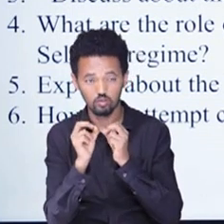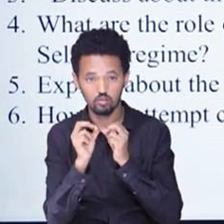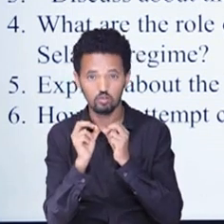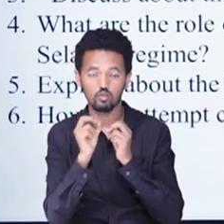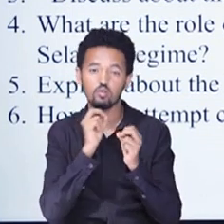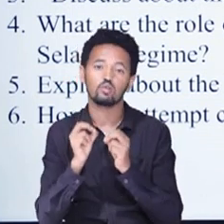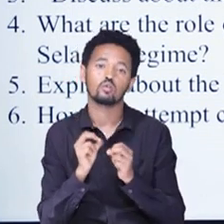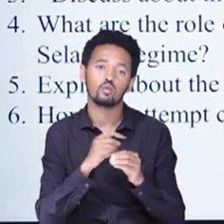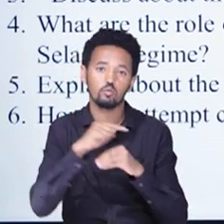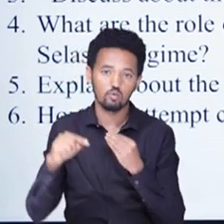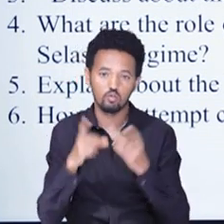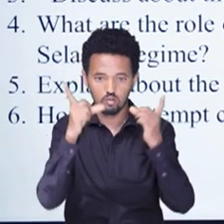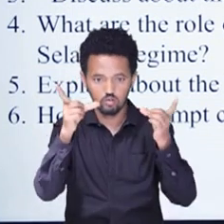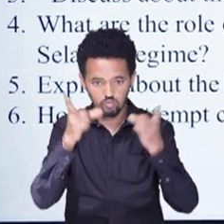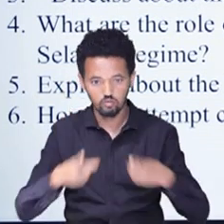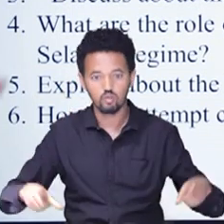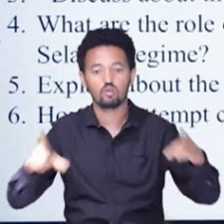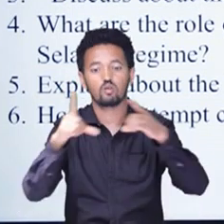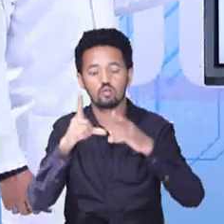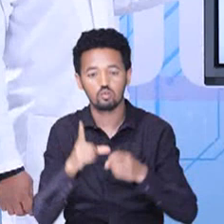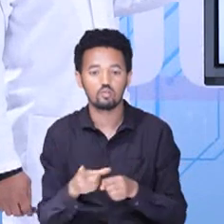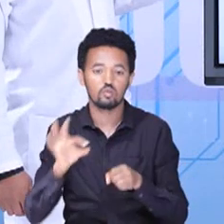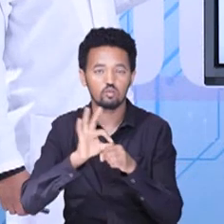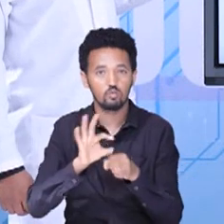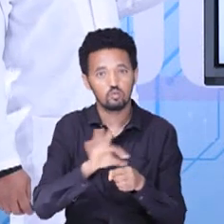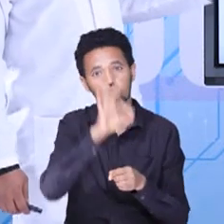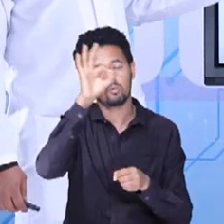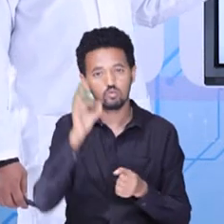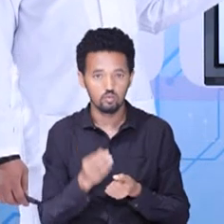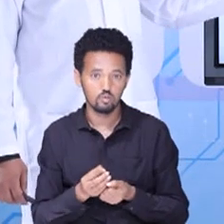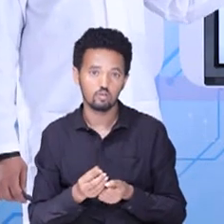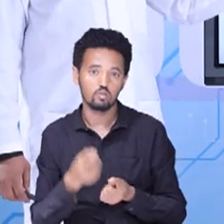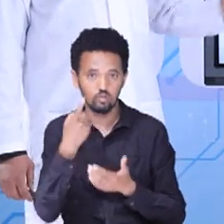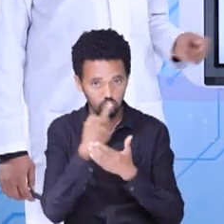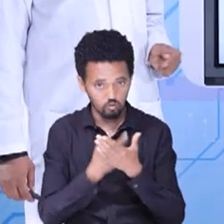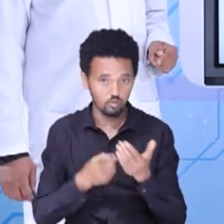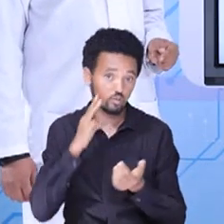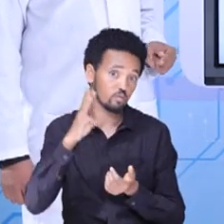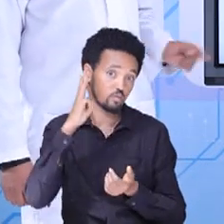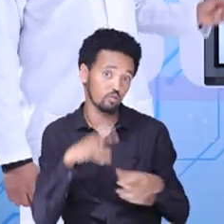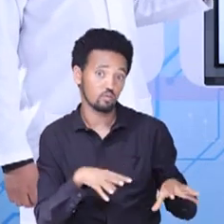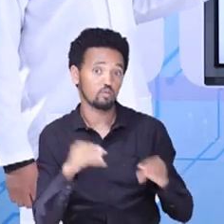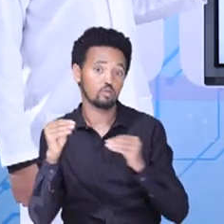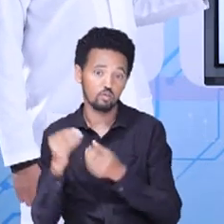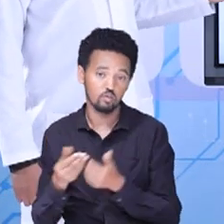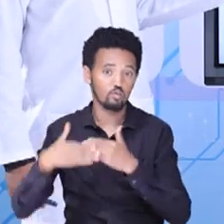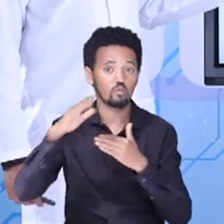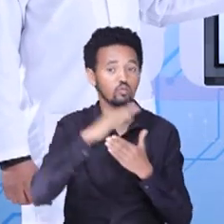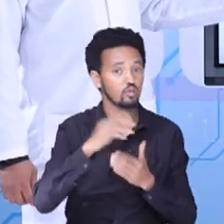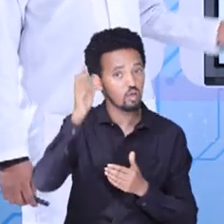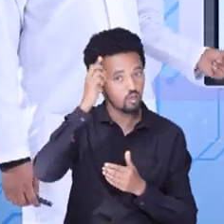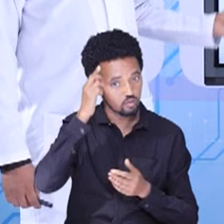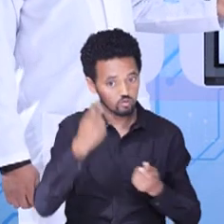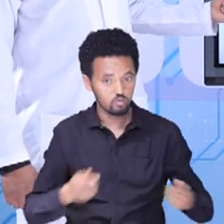the formation of Federal Democratic Republic of Ethiopia. The fourth one, what was the role of the student to overthrow Haile